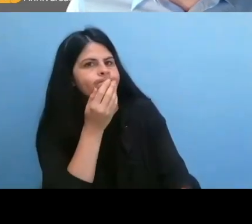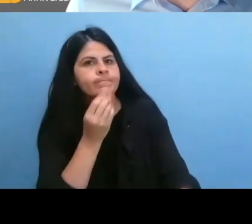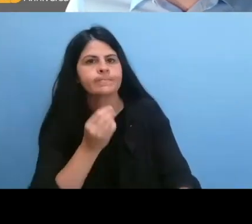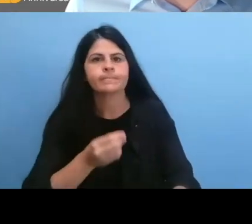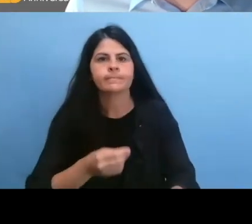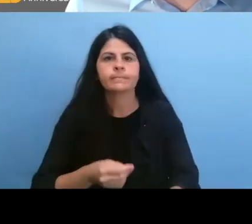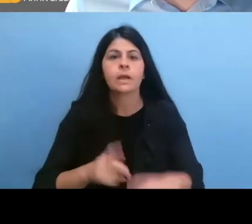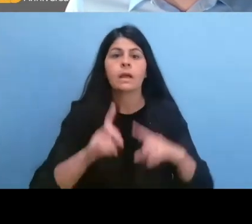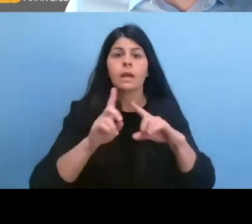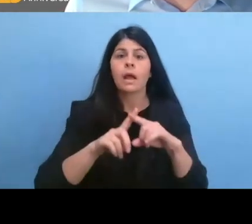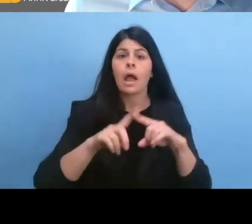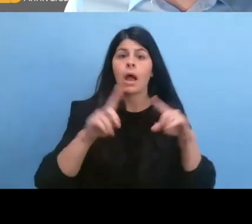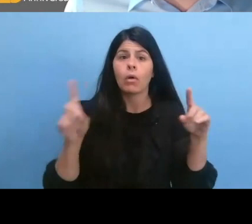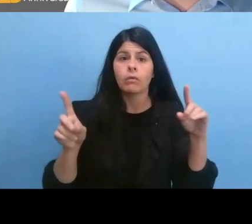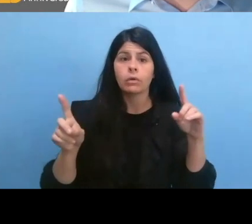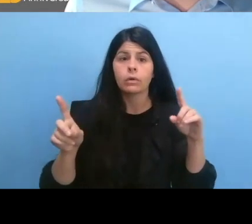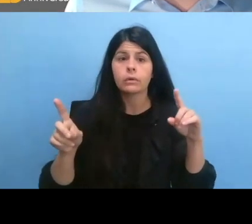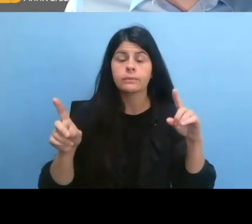however,